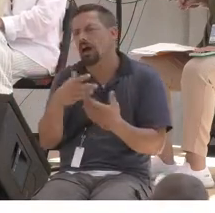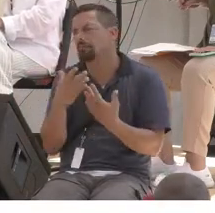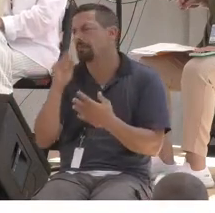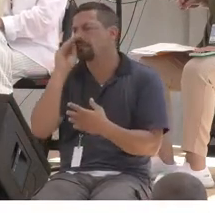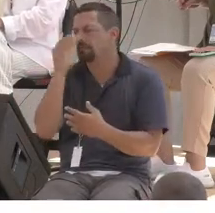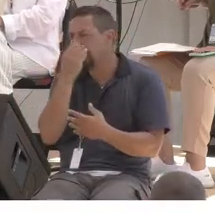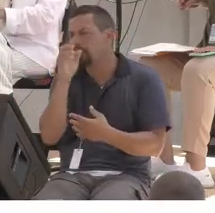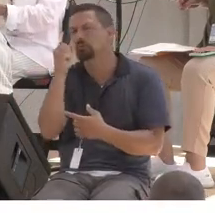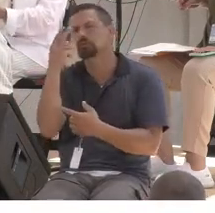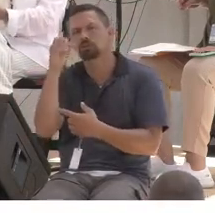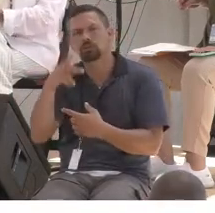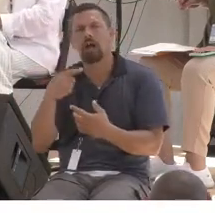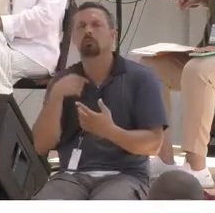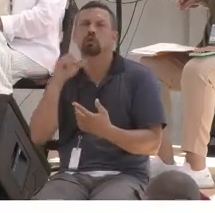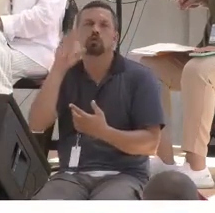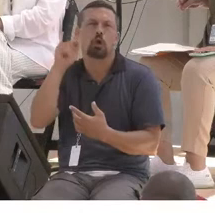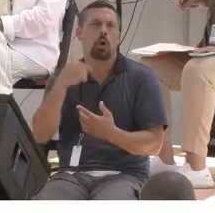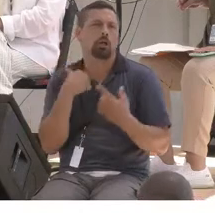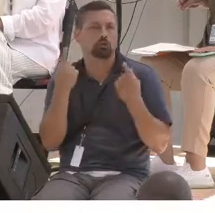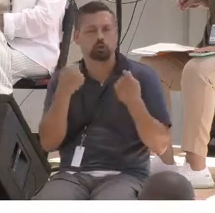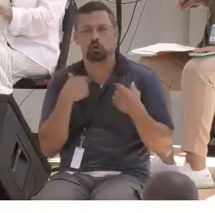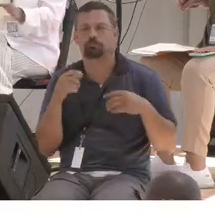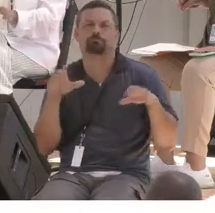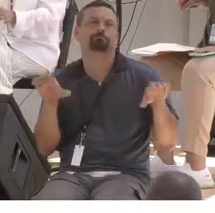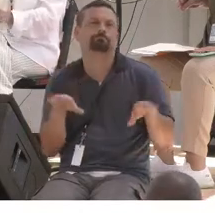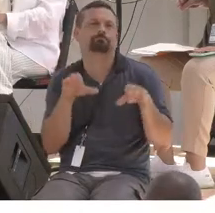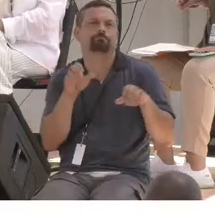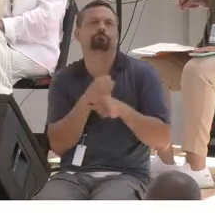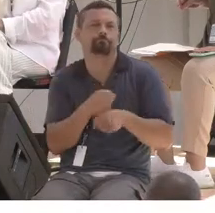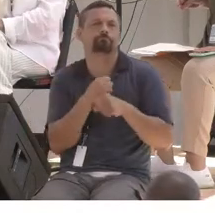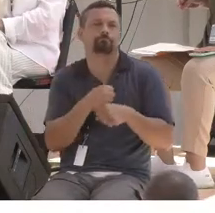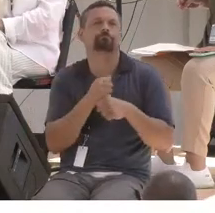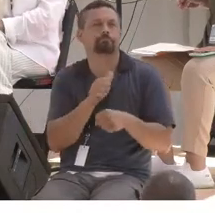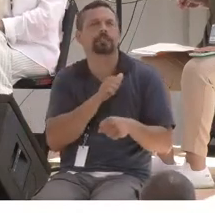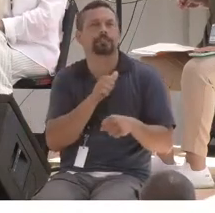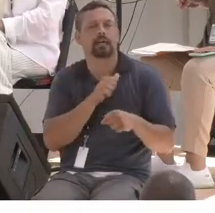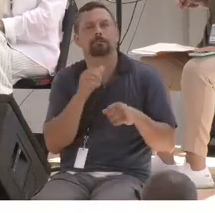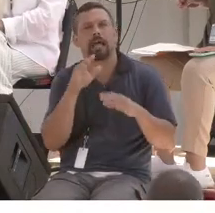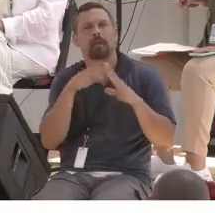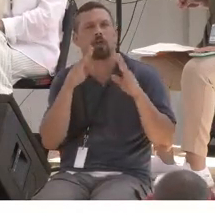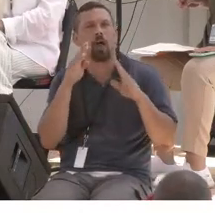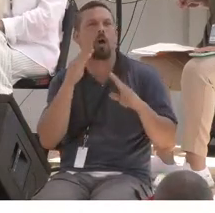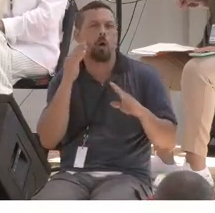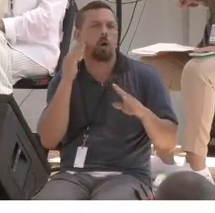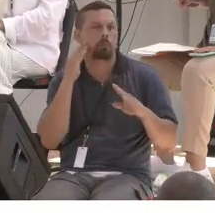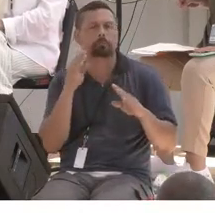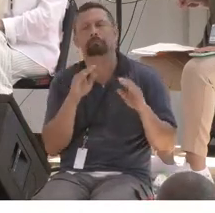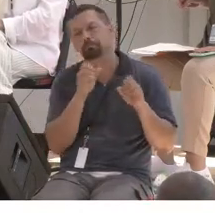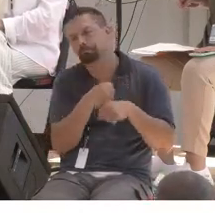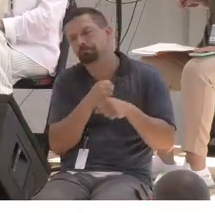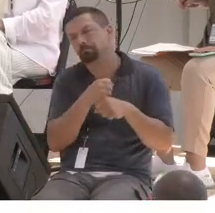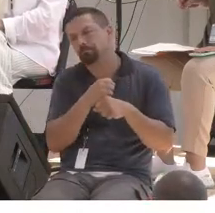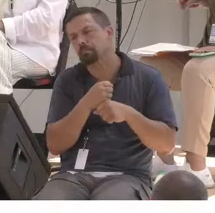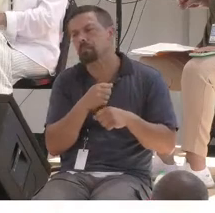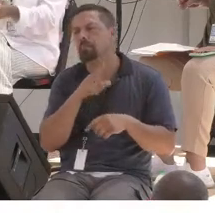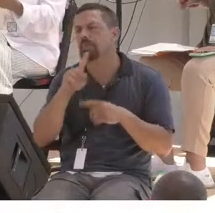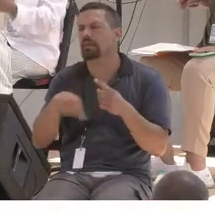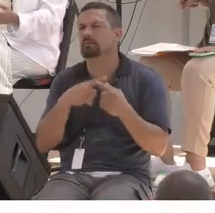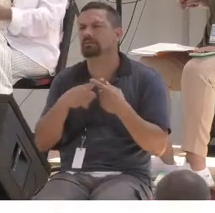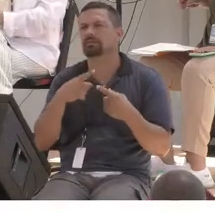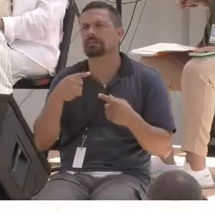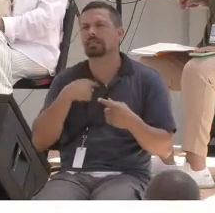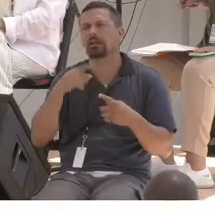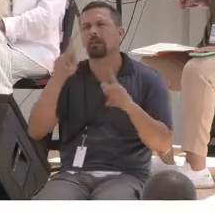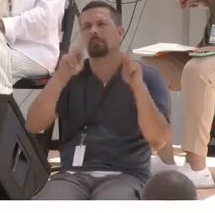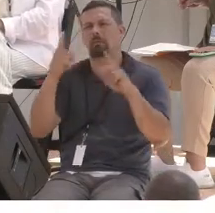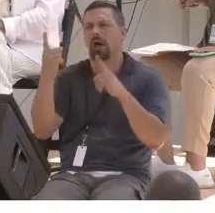shops. So I started to do everything all by myself in the house. And then I think people started to